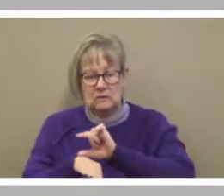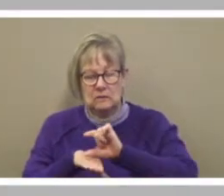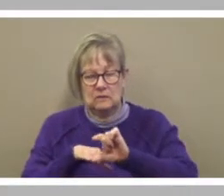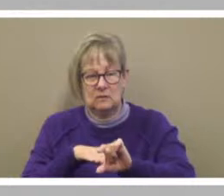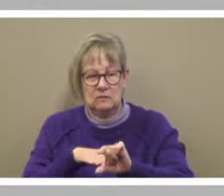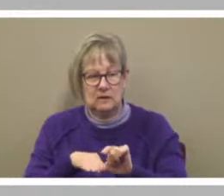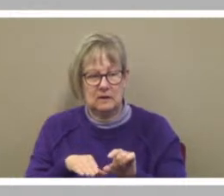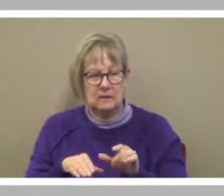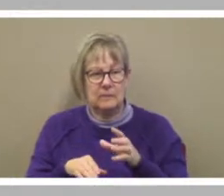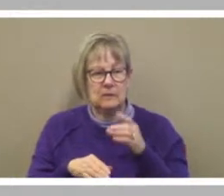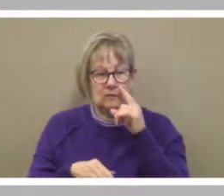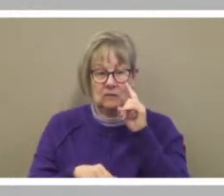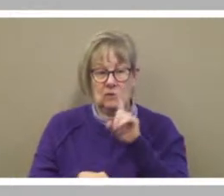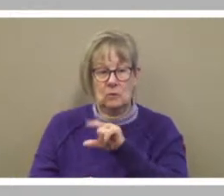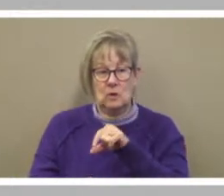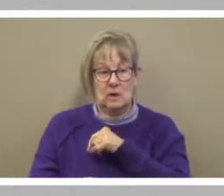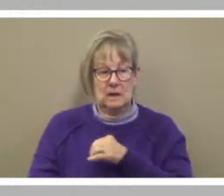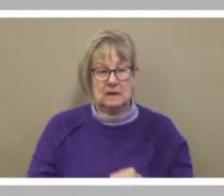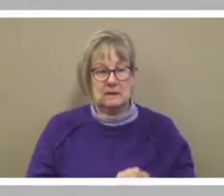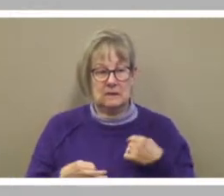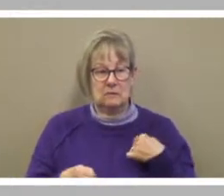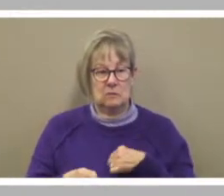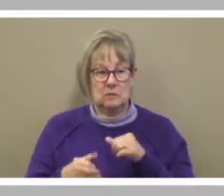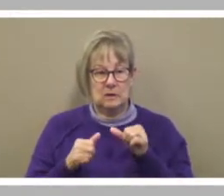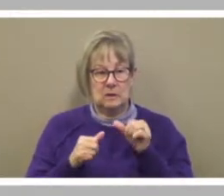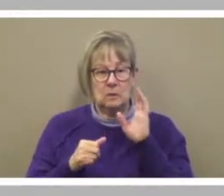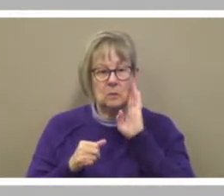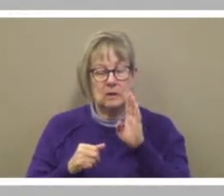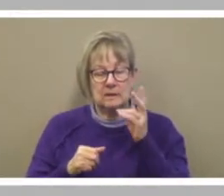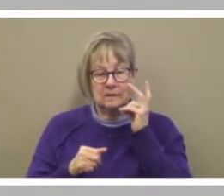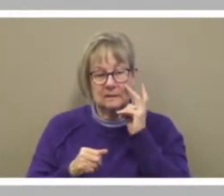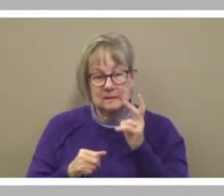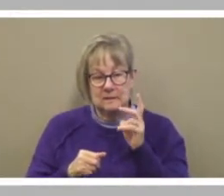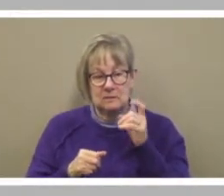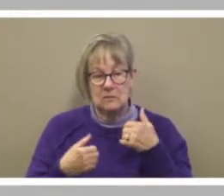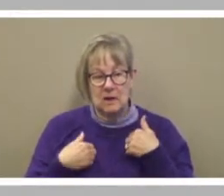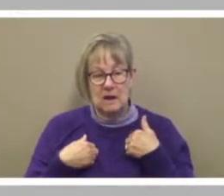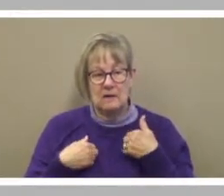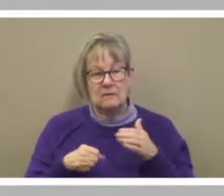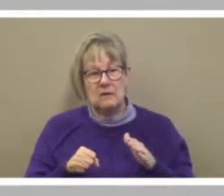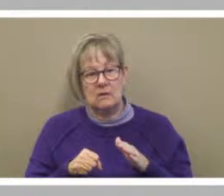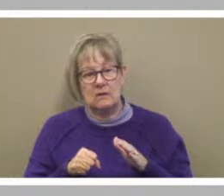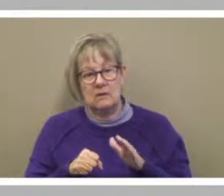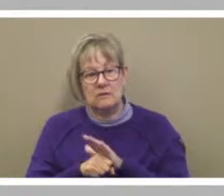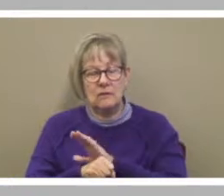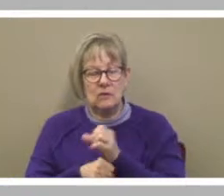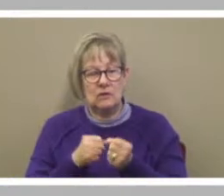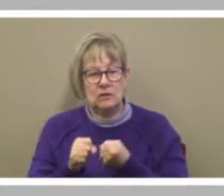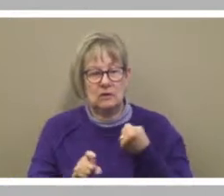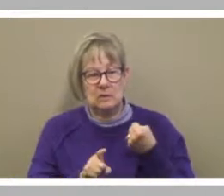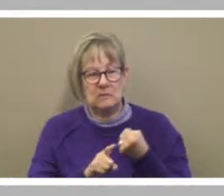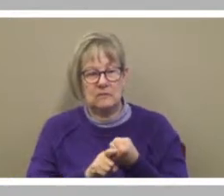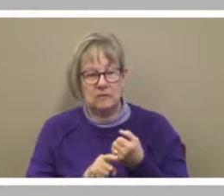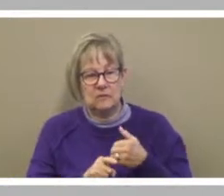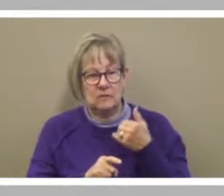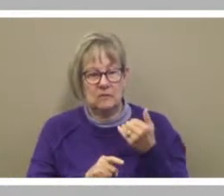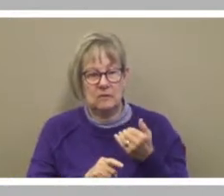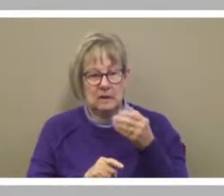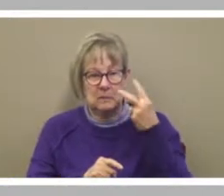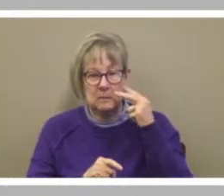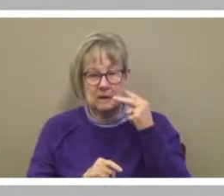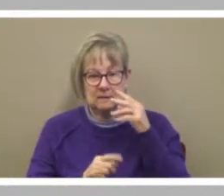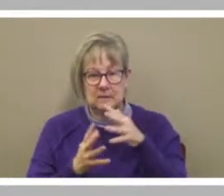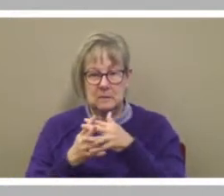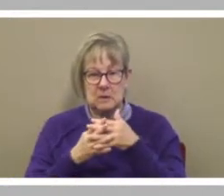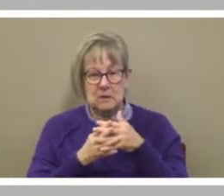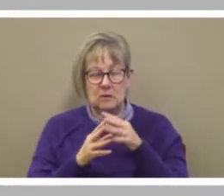For quality of life, we're going to see that we're going to have a full year impact for the Mexican American Cultural Center,